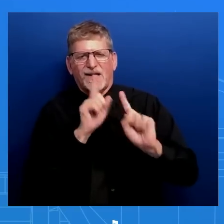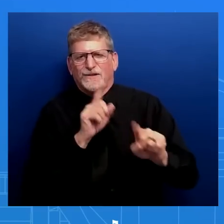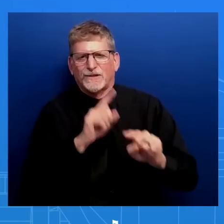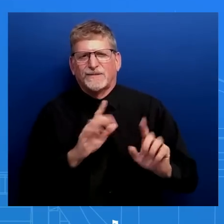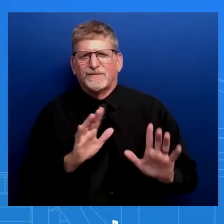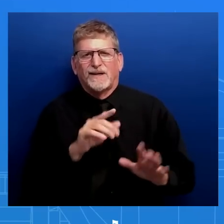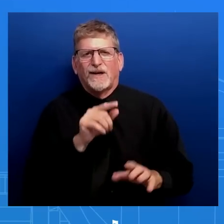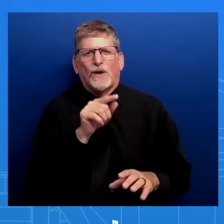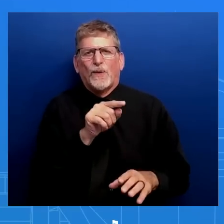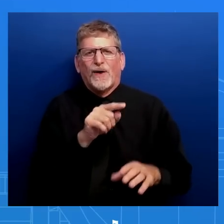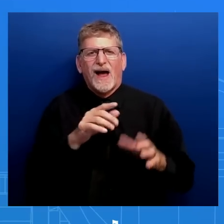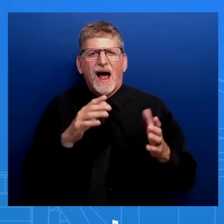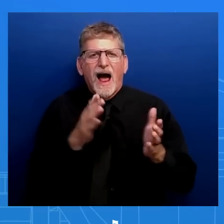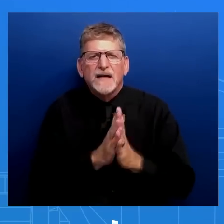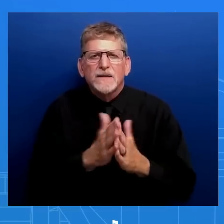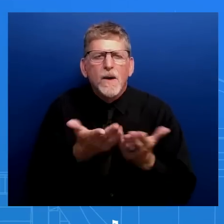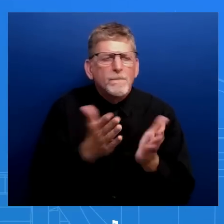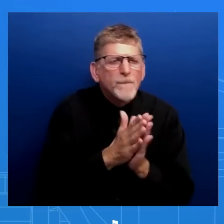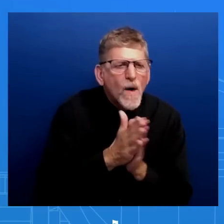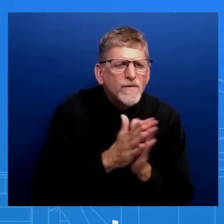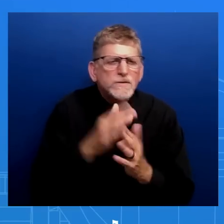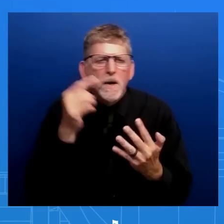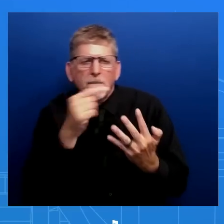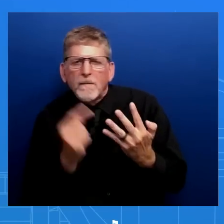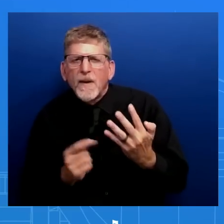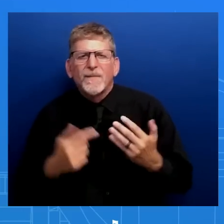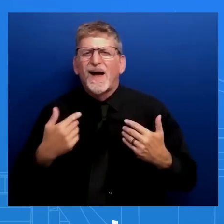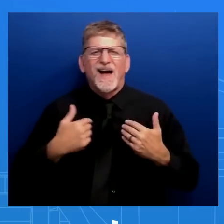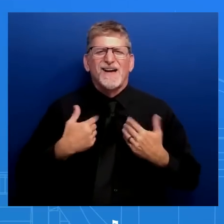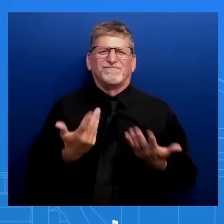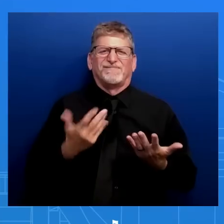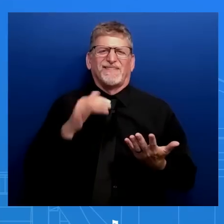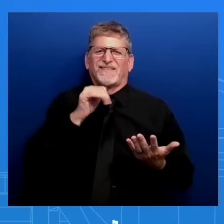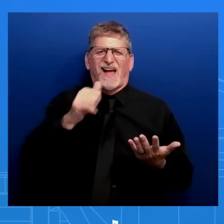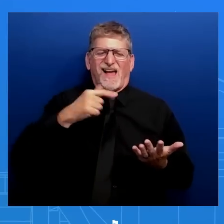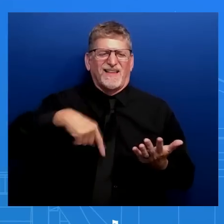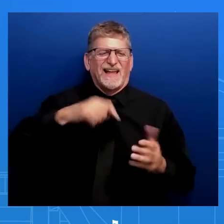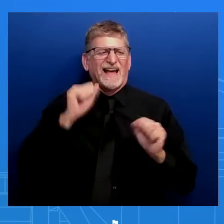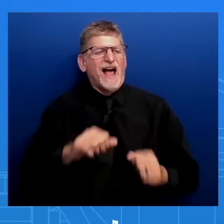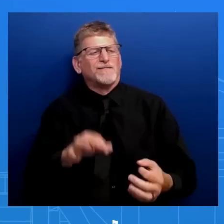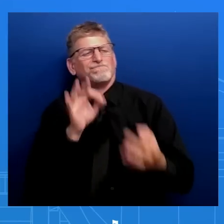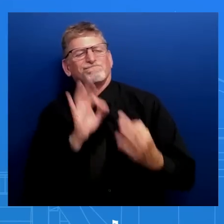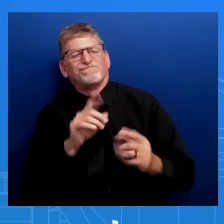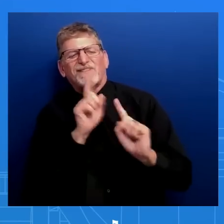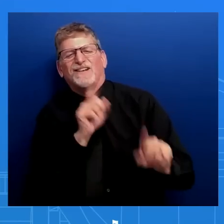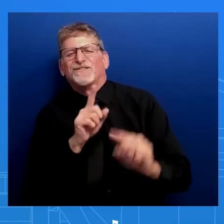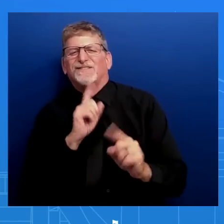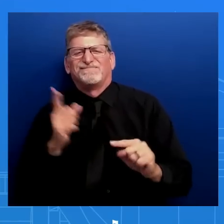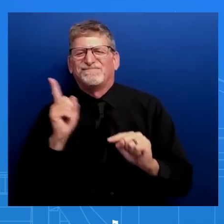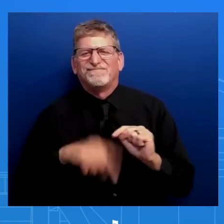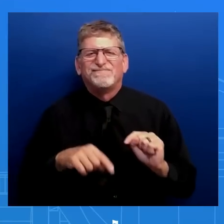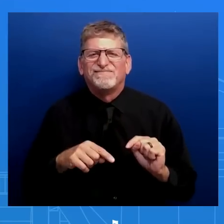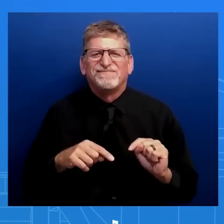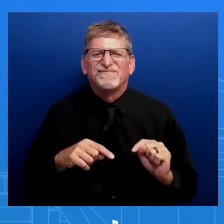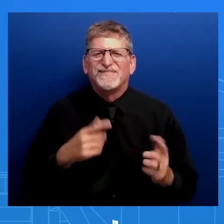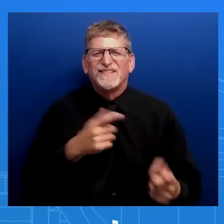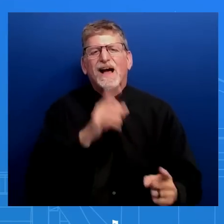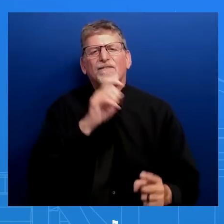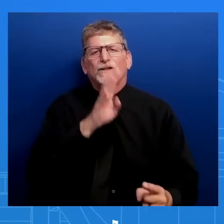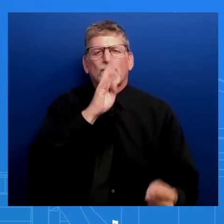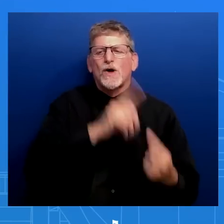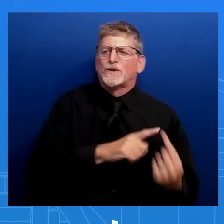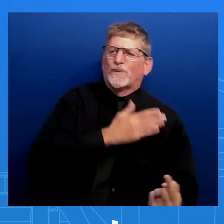not something that we could accurately or even appropriately speak to. What I can speak to